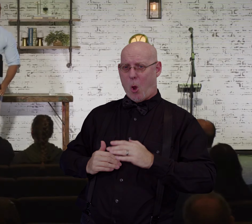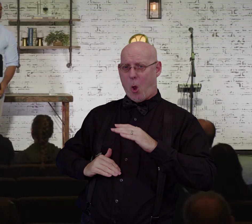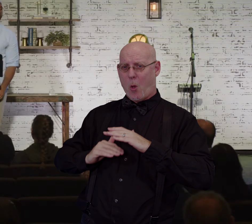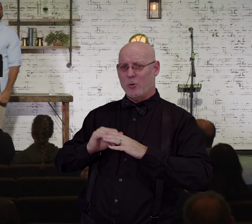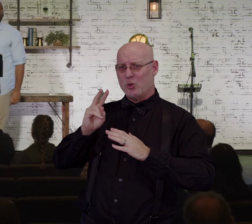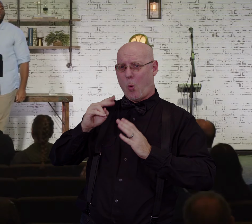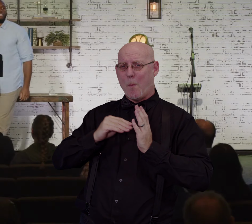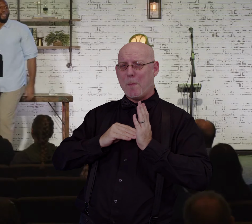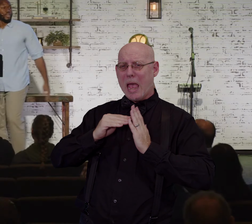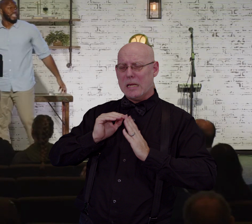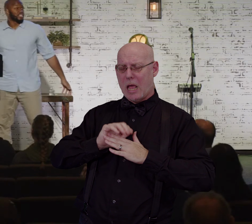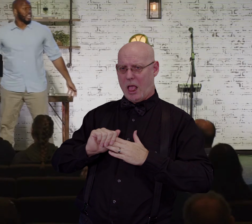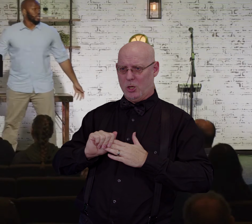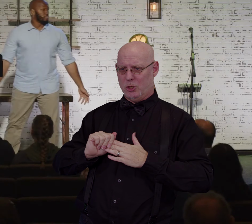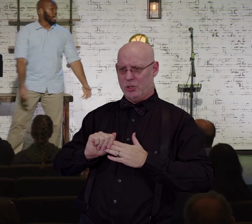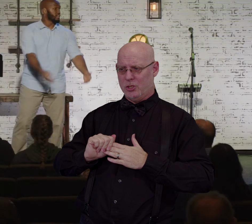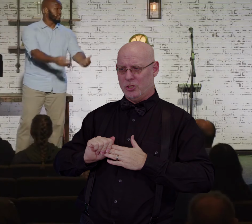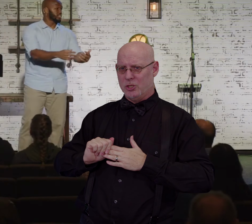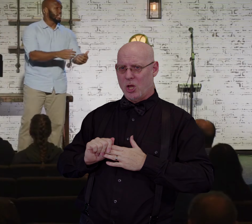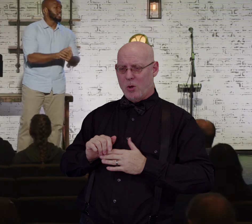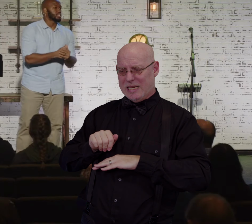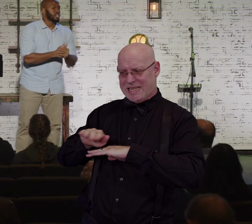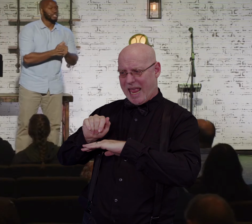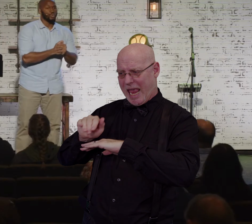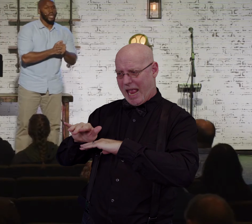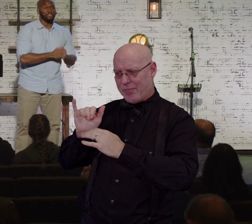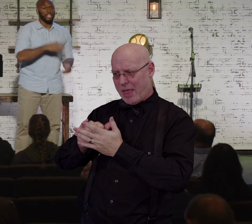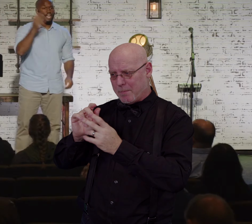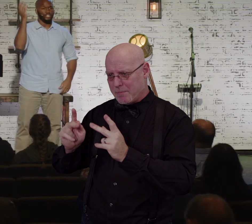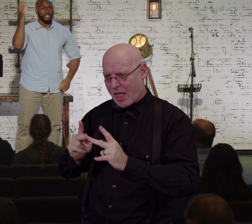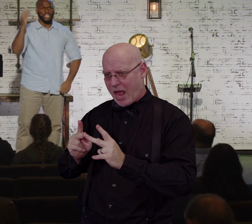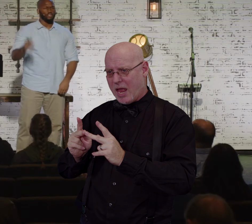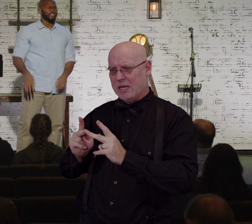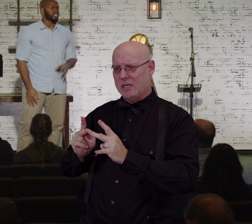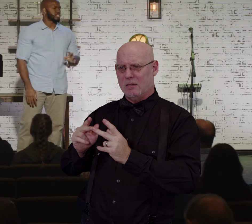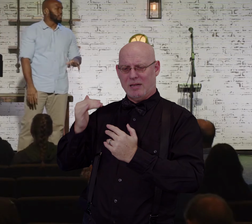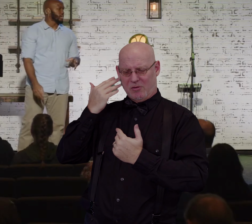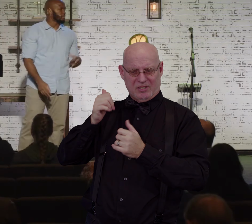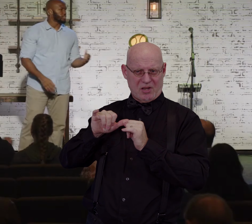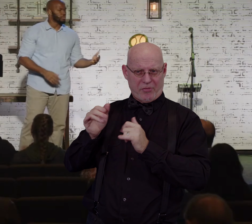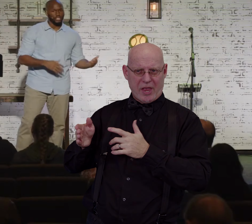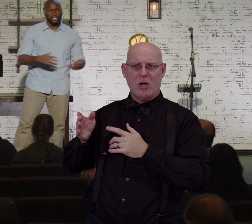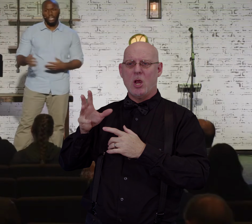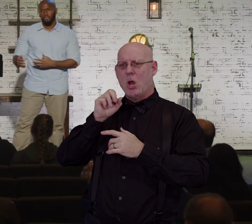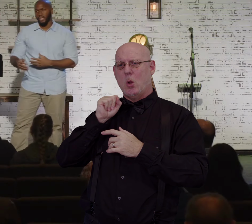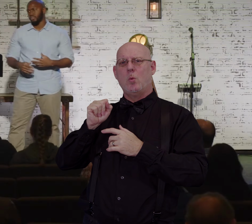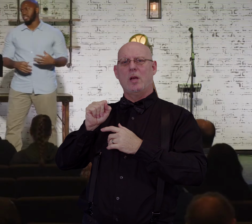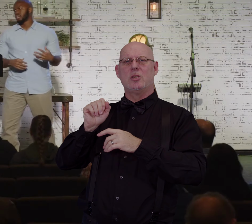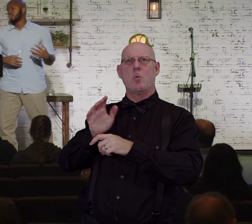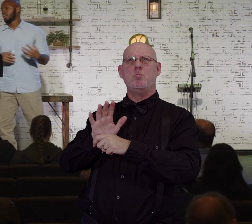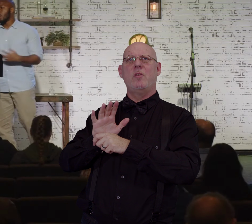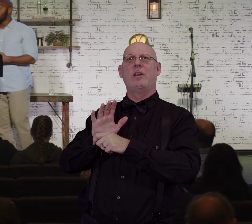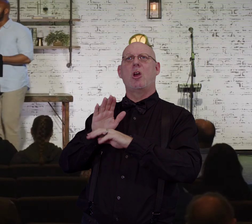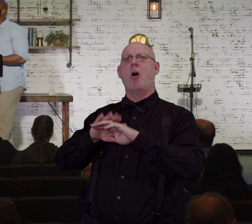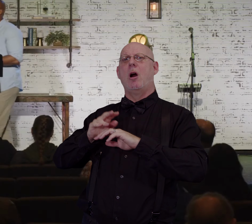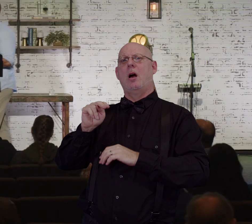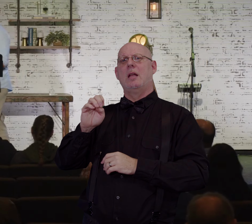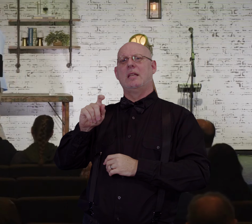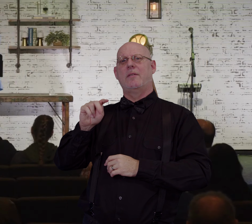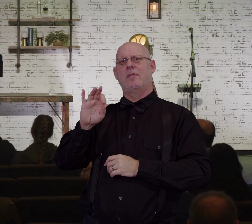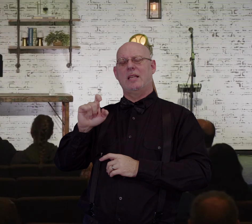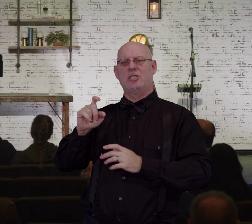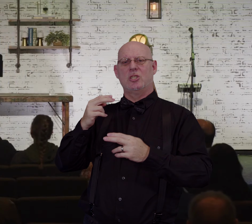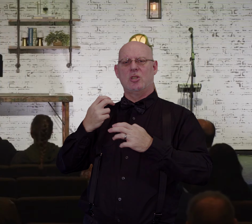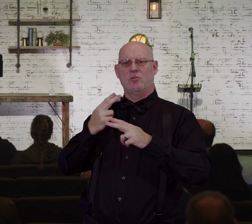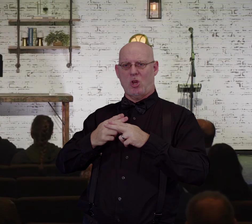million. So he's getting money for sending these kids away. And there's actually, and I don't know if it's still there, but there was a documentary on Netflix